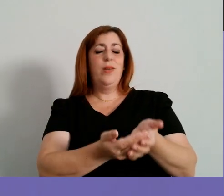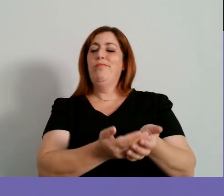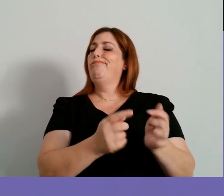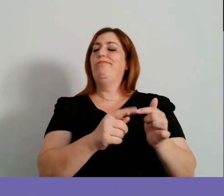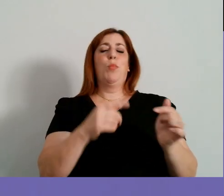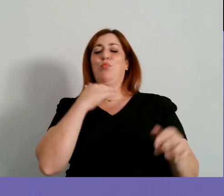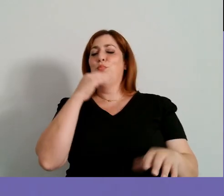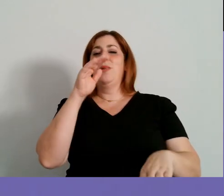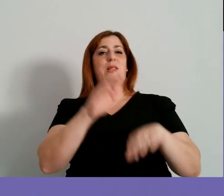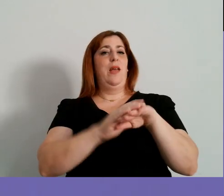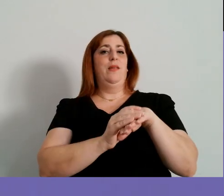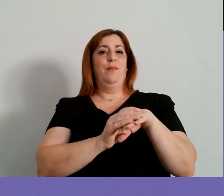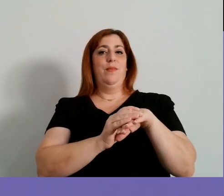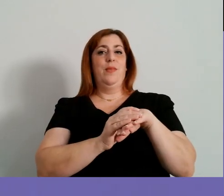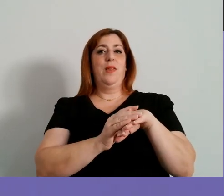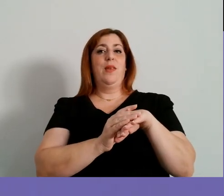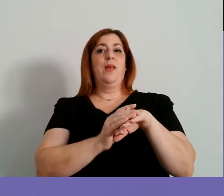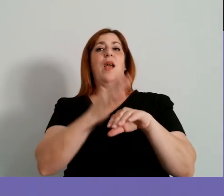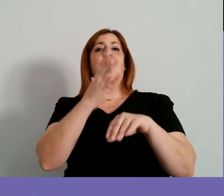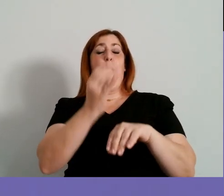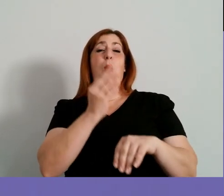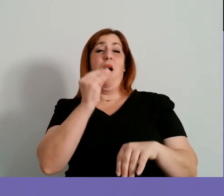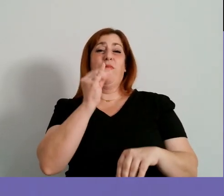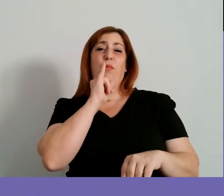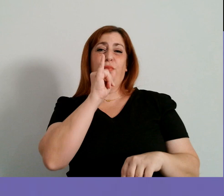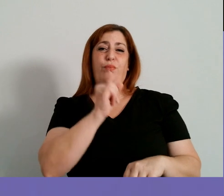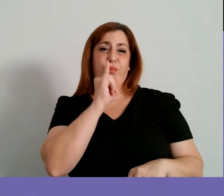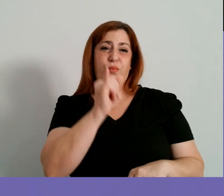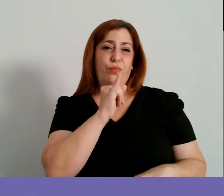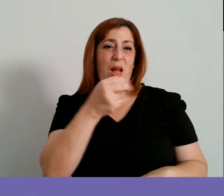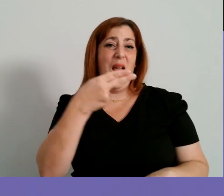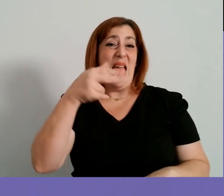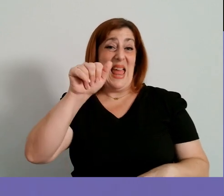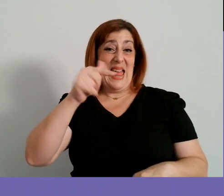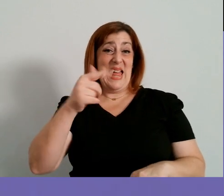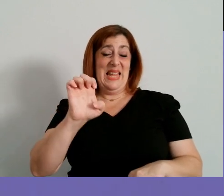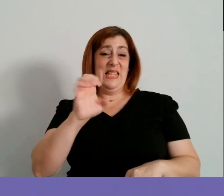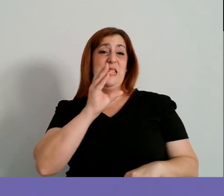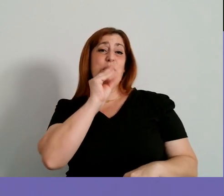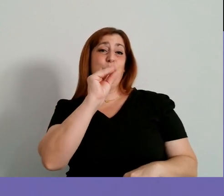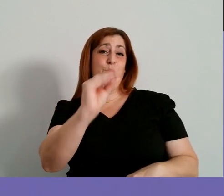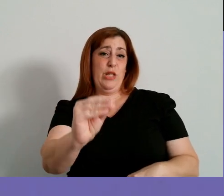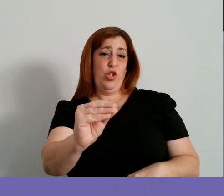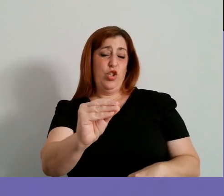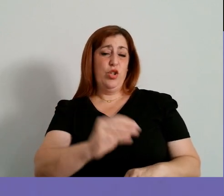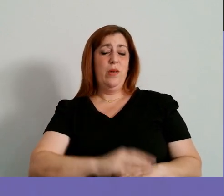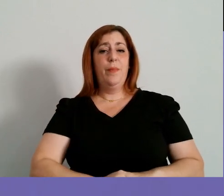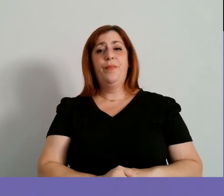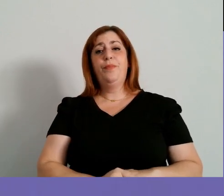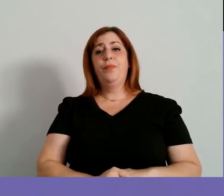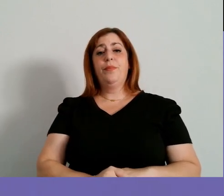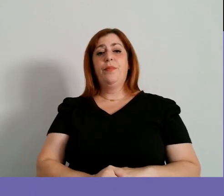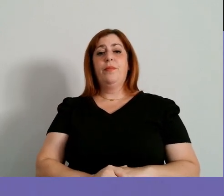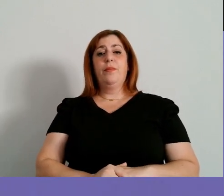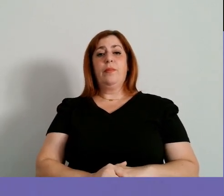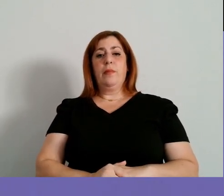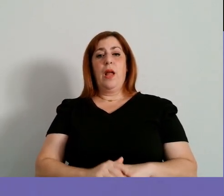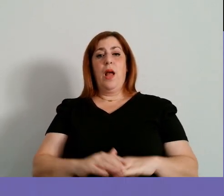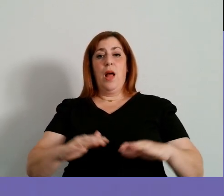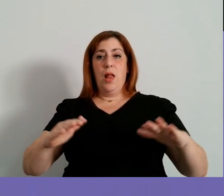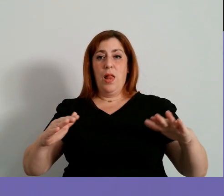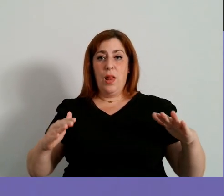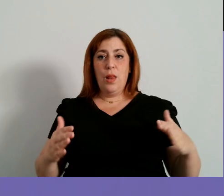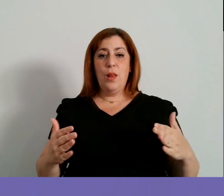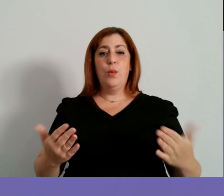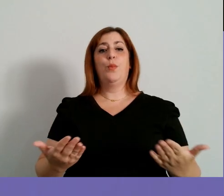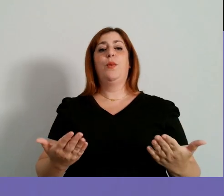it's not. Um, uh, it can be very fast paced. You have to keep up with a lot of either trends or algorithms and all of